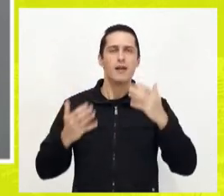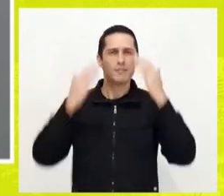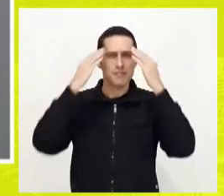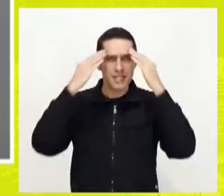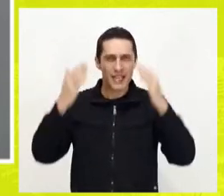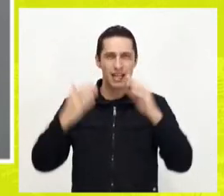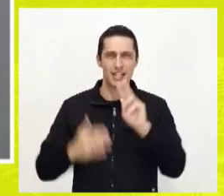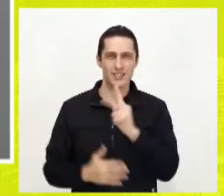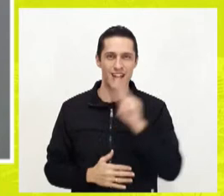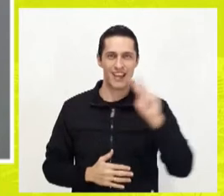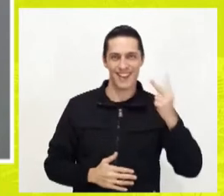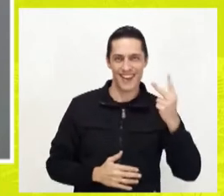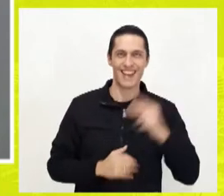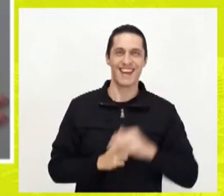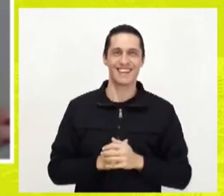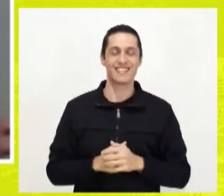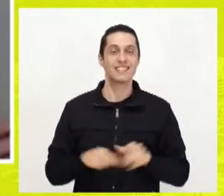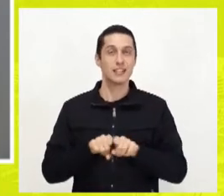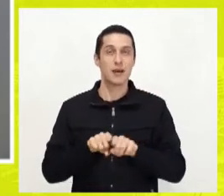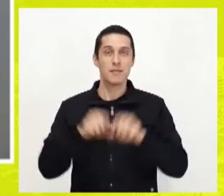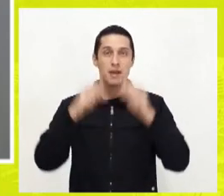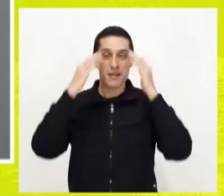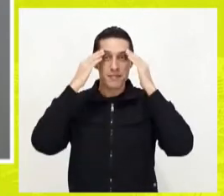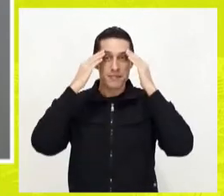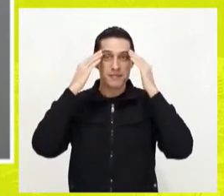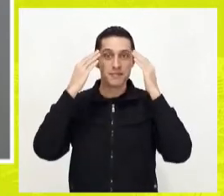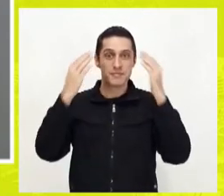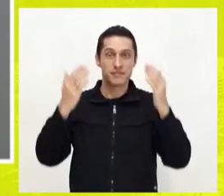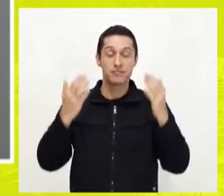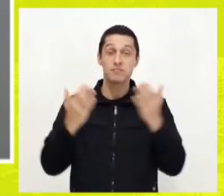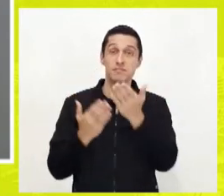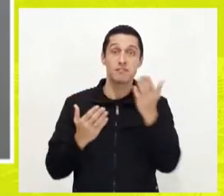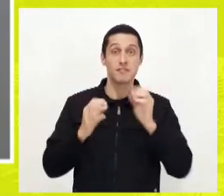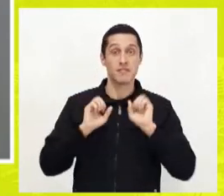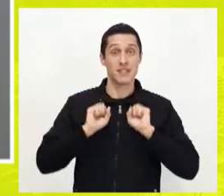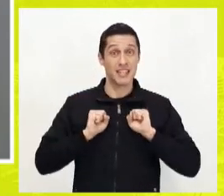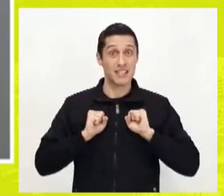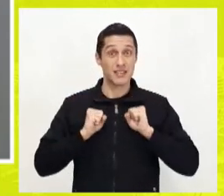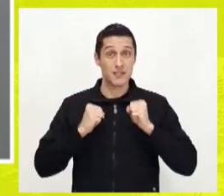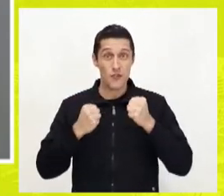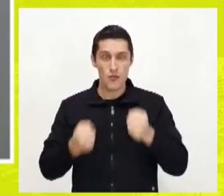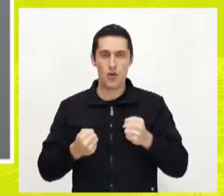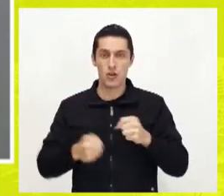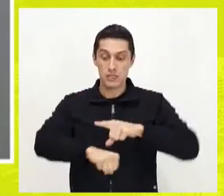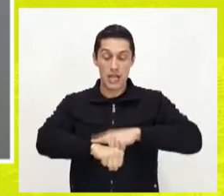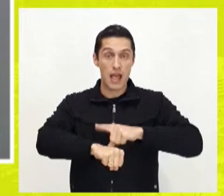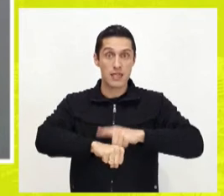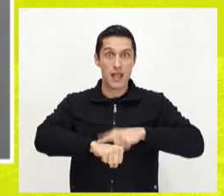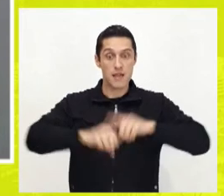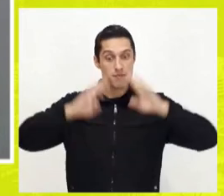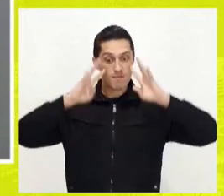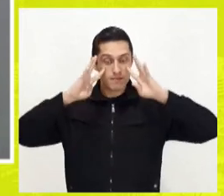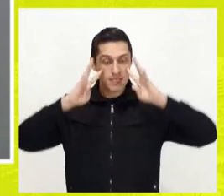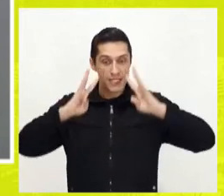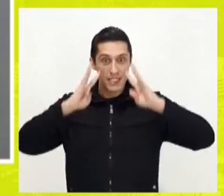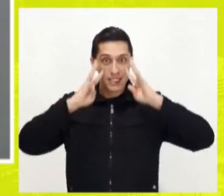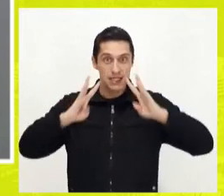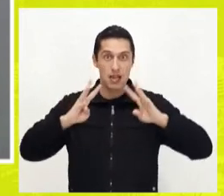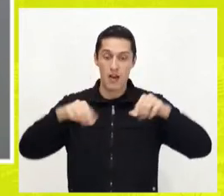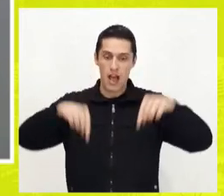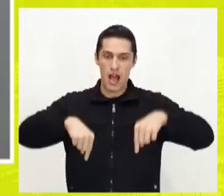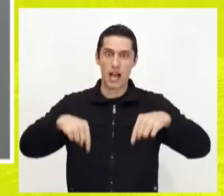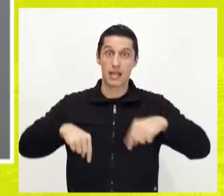hackers i'd like to thank they dedicated time to misinformation in brazil